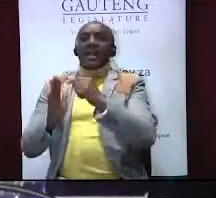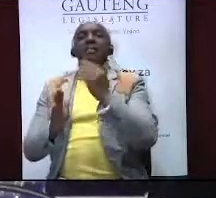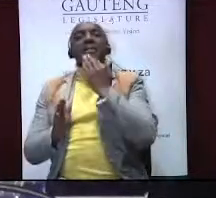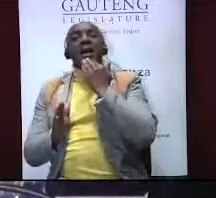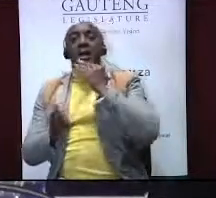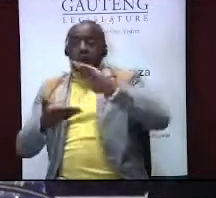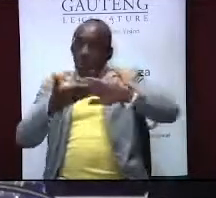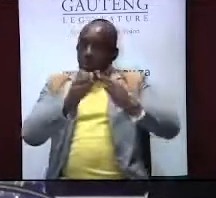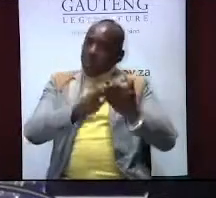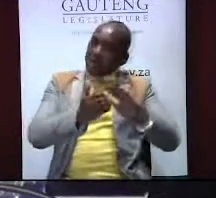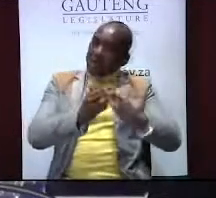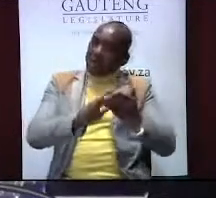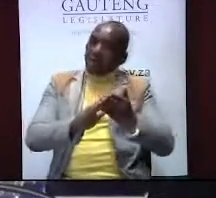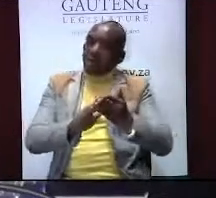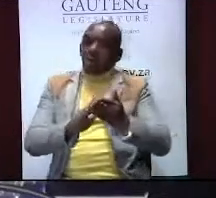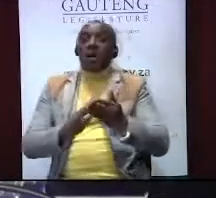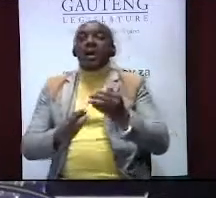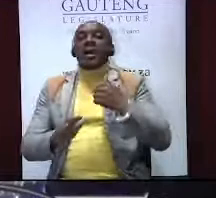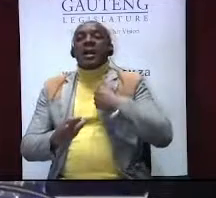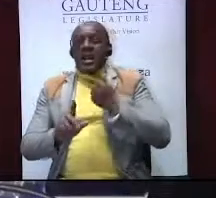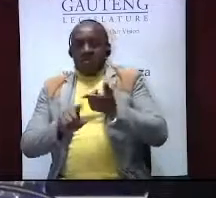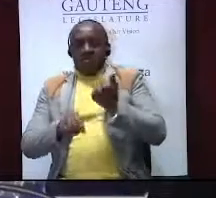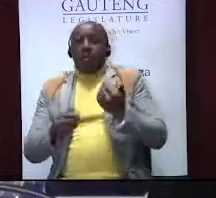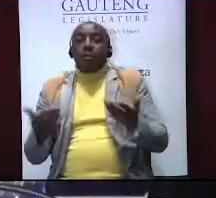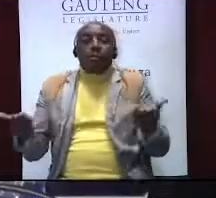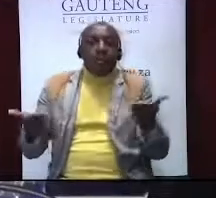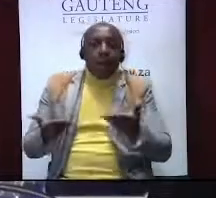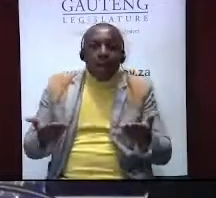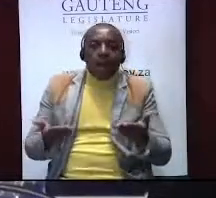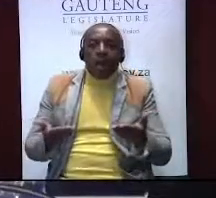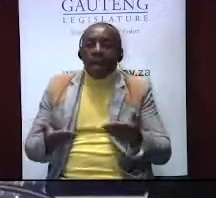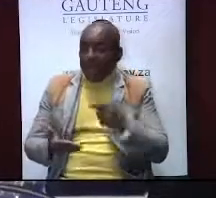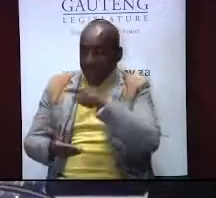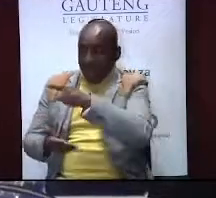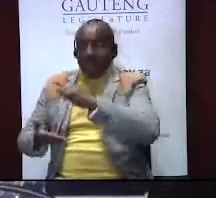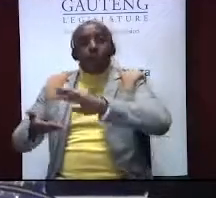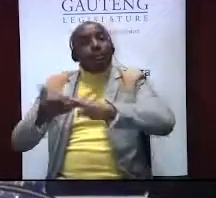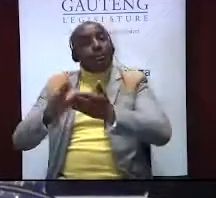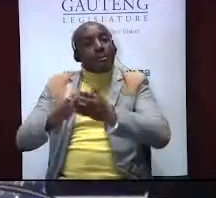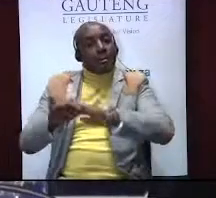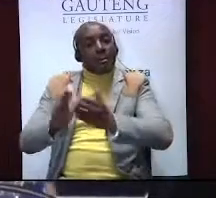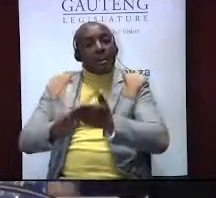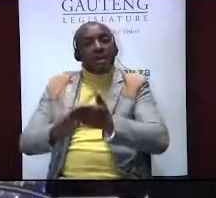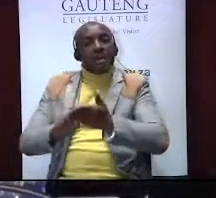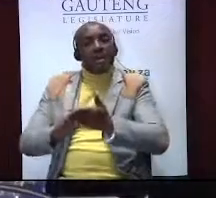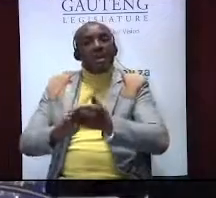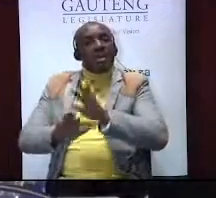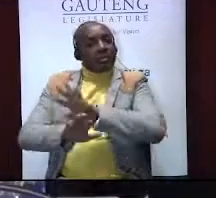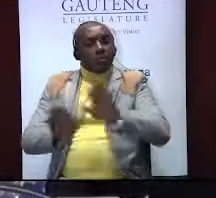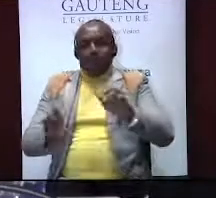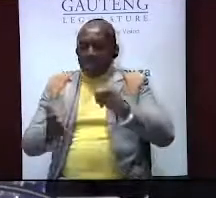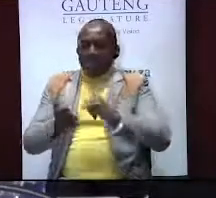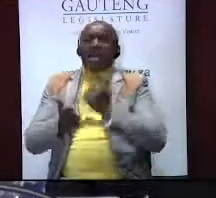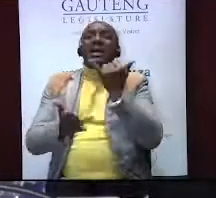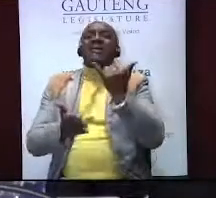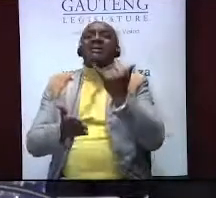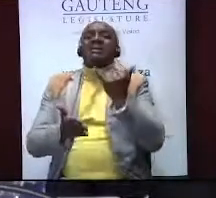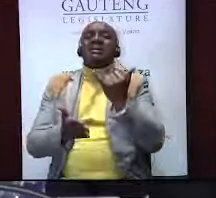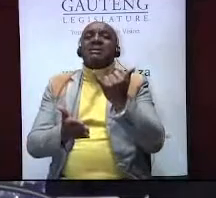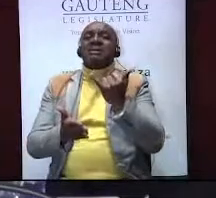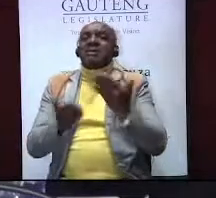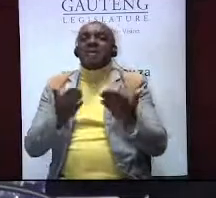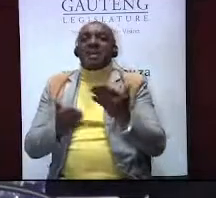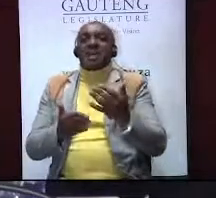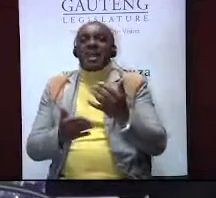Where we come from, and that community is not just the